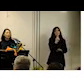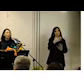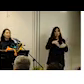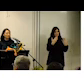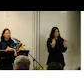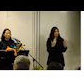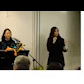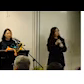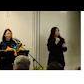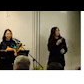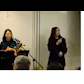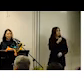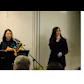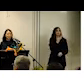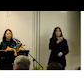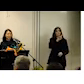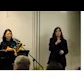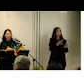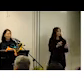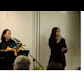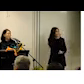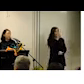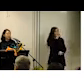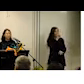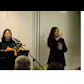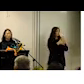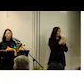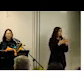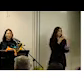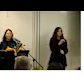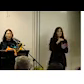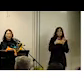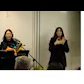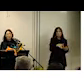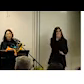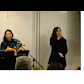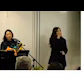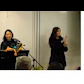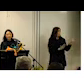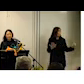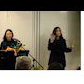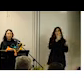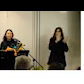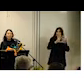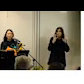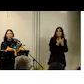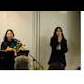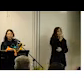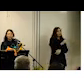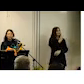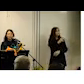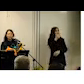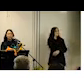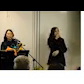And it affects 150,000 Australians, and that equates to 50 million people worldwide. And 1 in 26 people